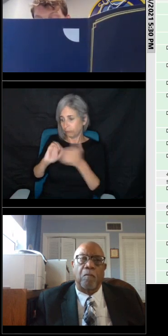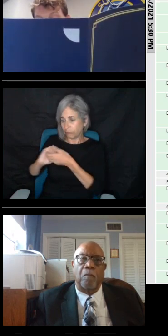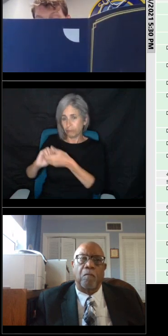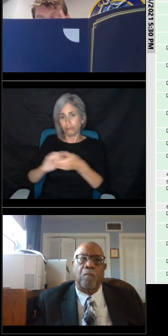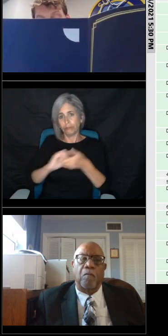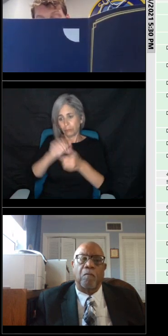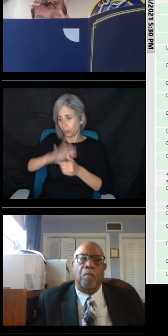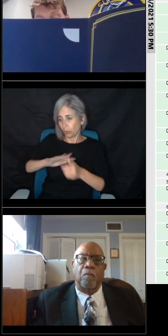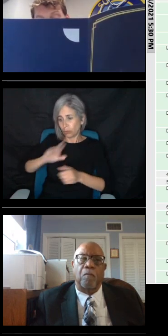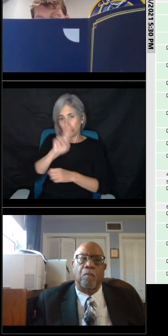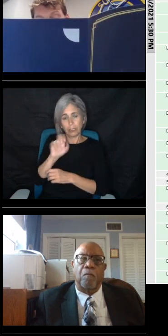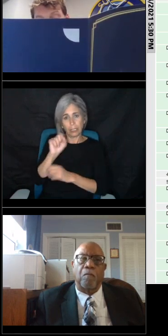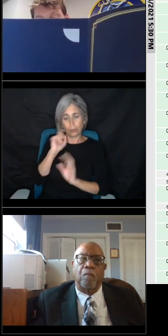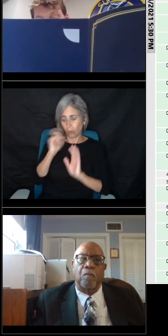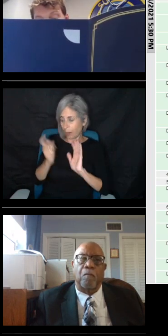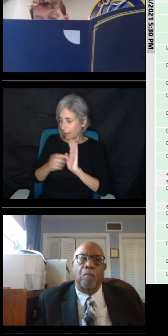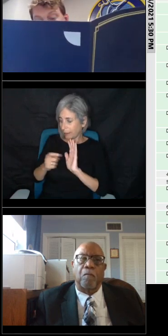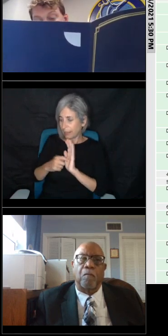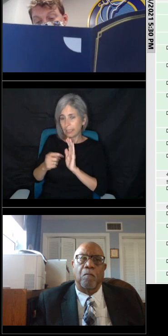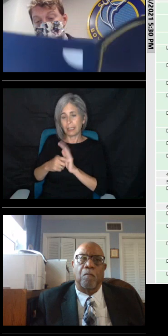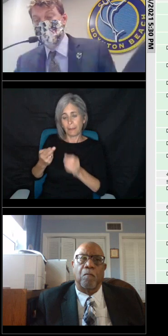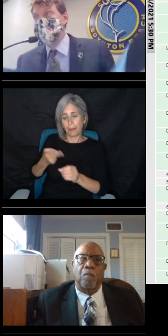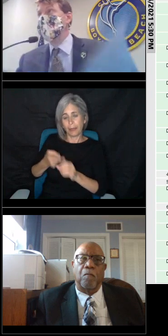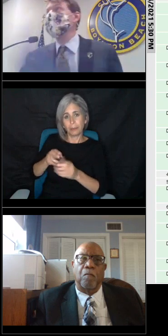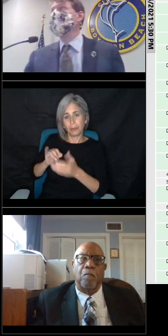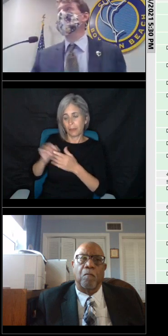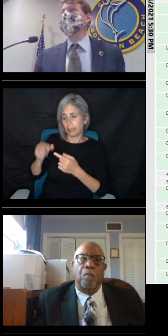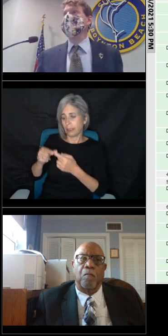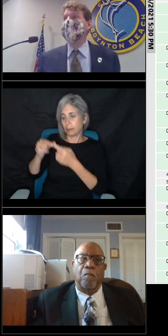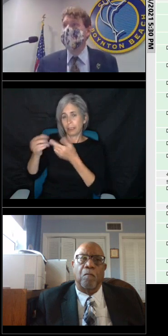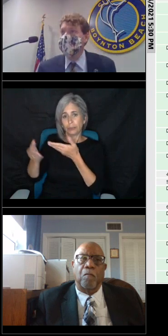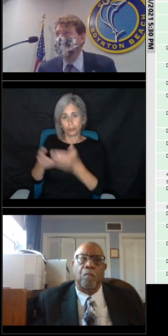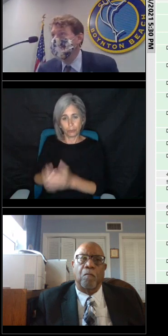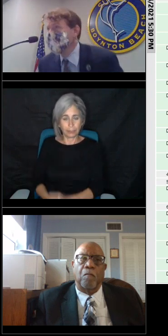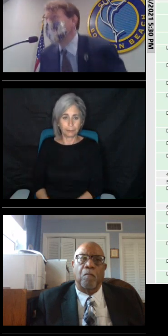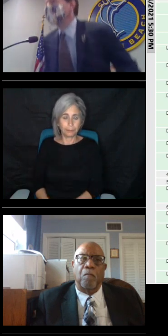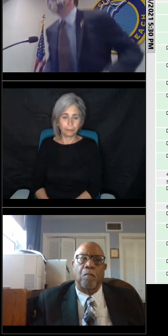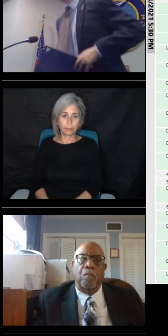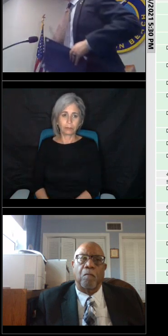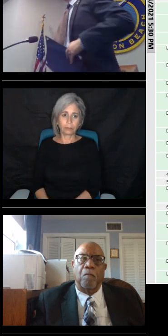United States in recognizing and participating in this special observance.